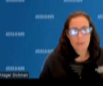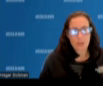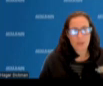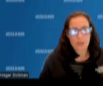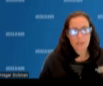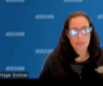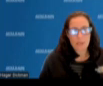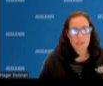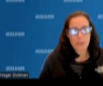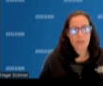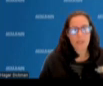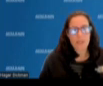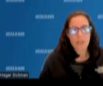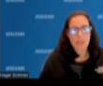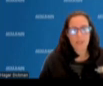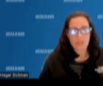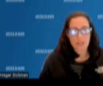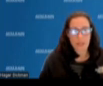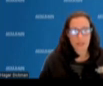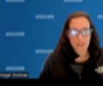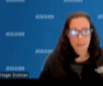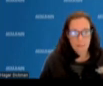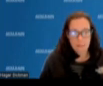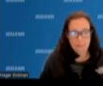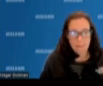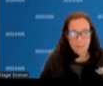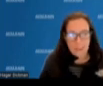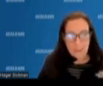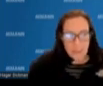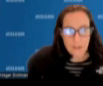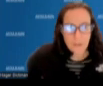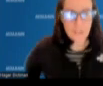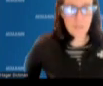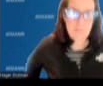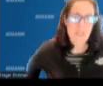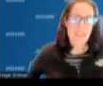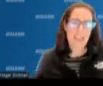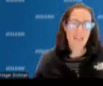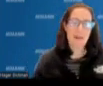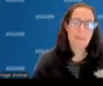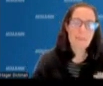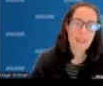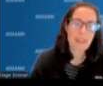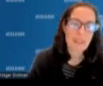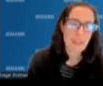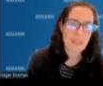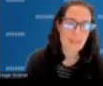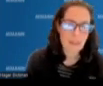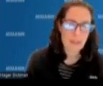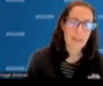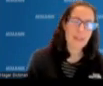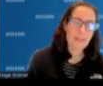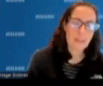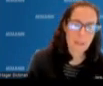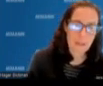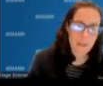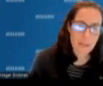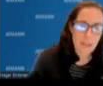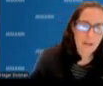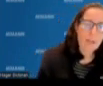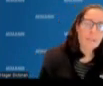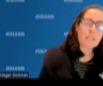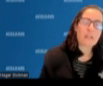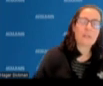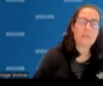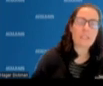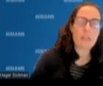House majorities, margins especially, are very narrow. Oh, excuse me. Um, they are